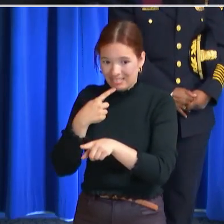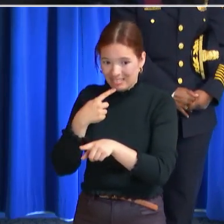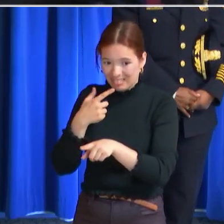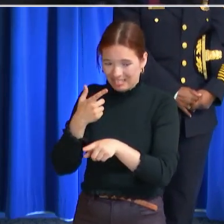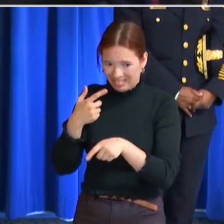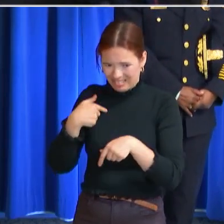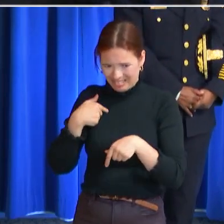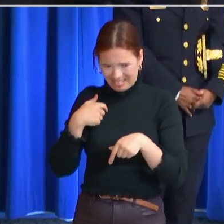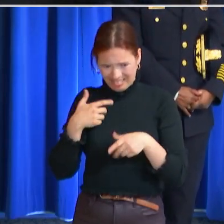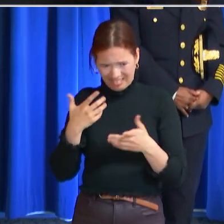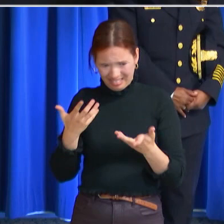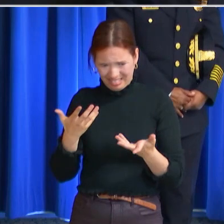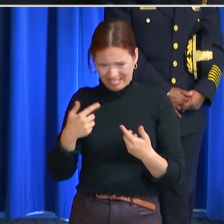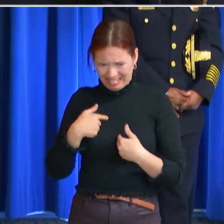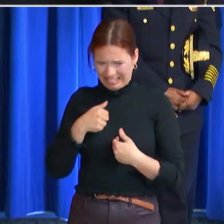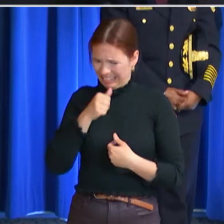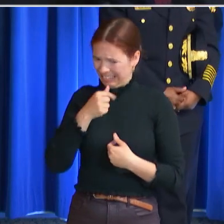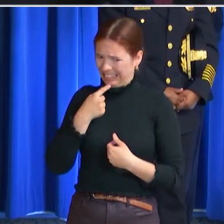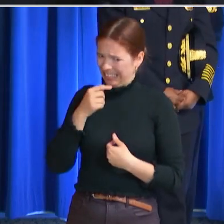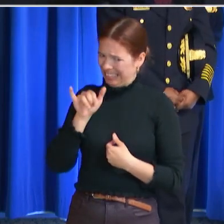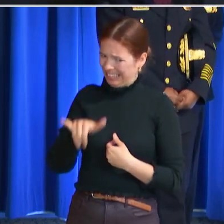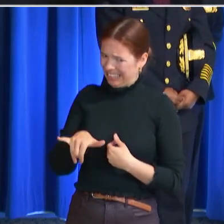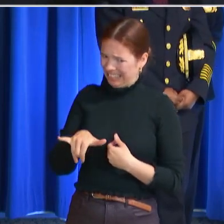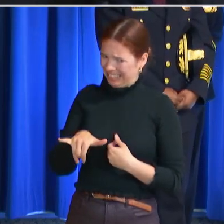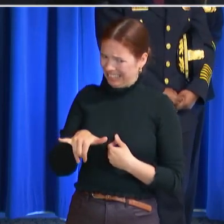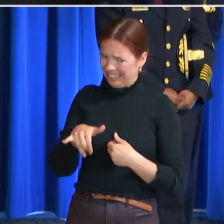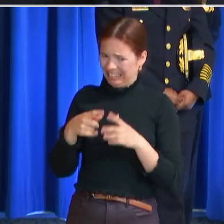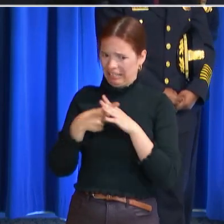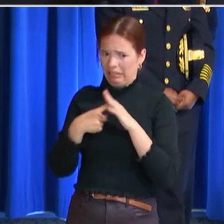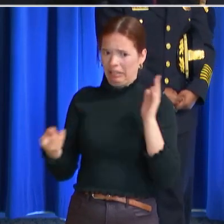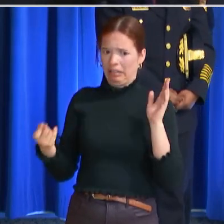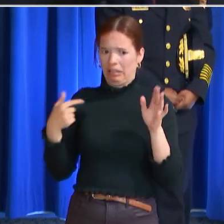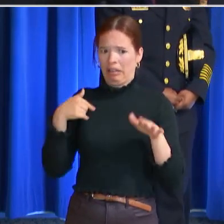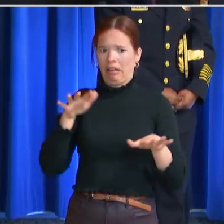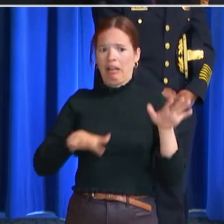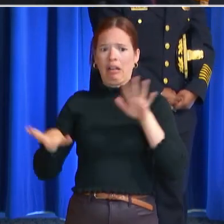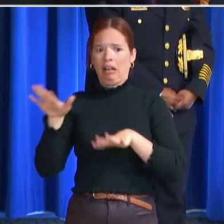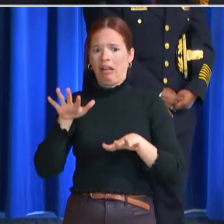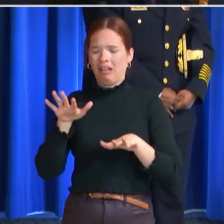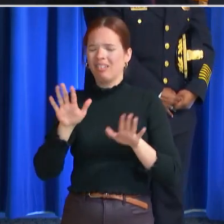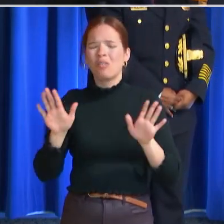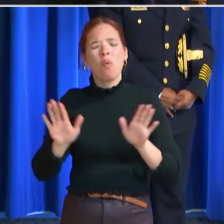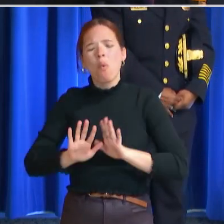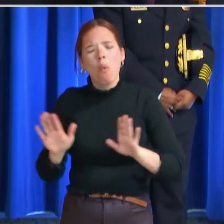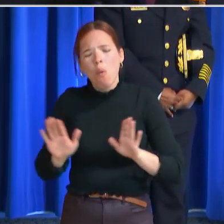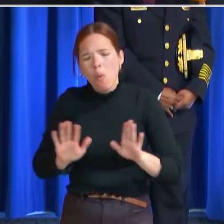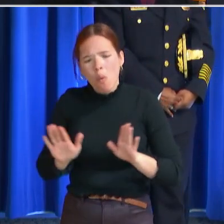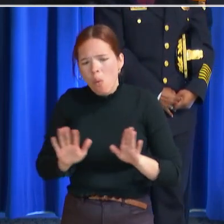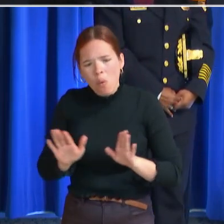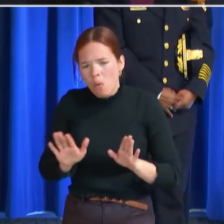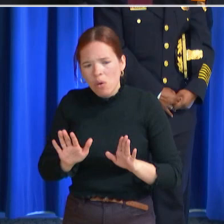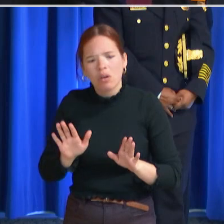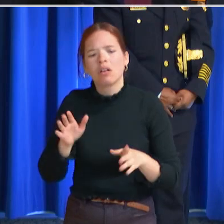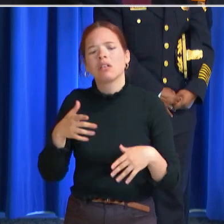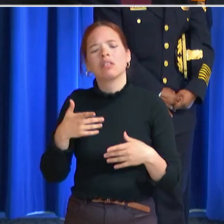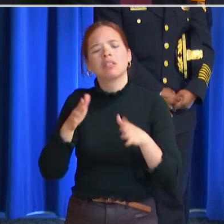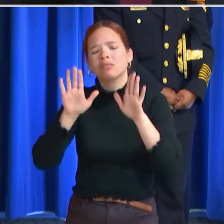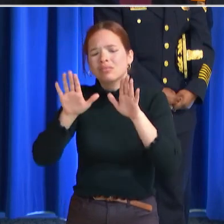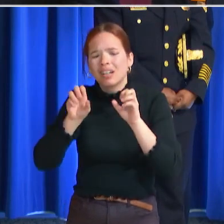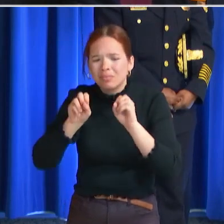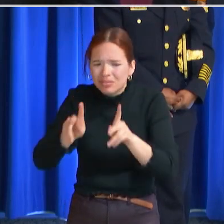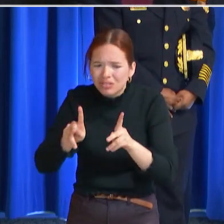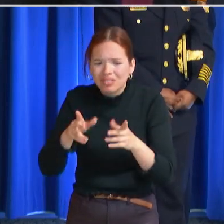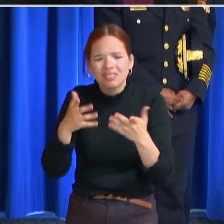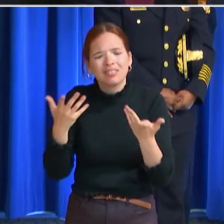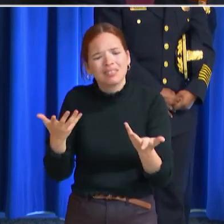out the door, right? I mean, it's really just, as we talked about, just an incredible opportunity. I'd like to see those things fixed. I'm still a